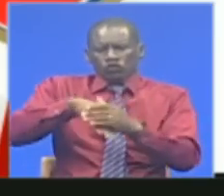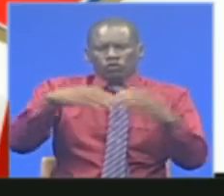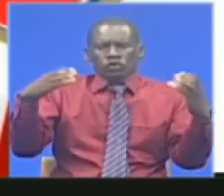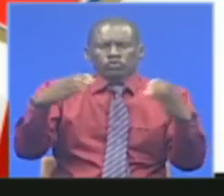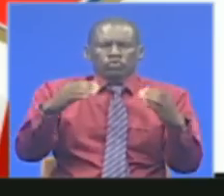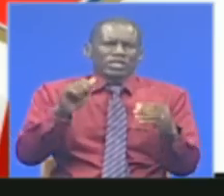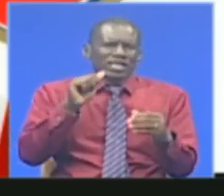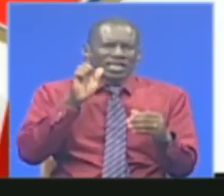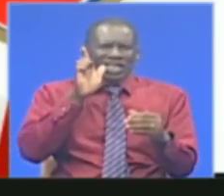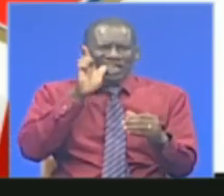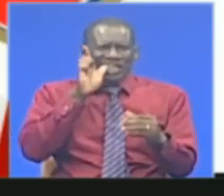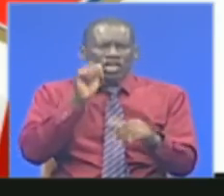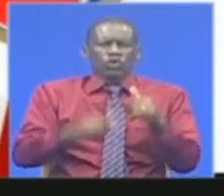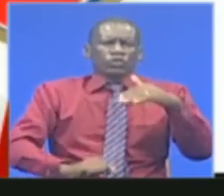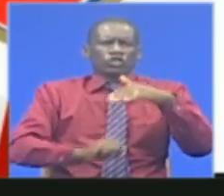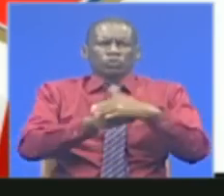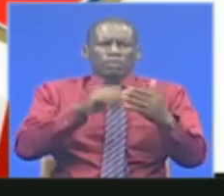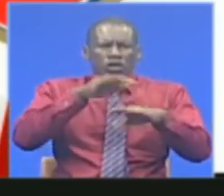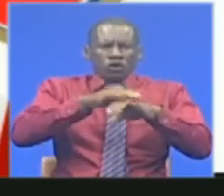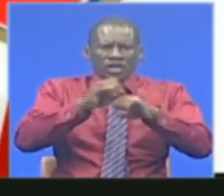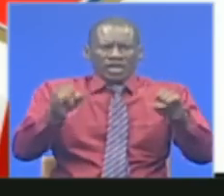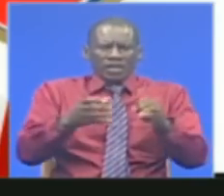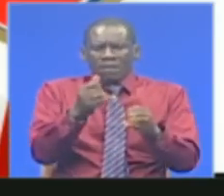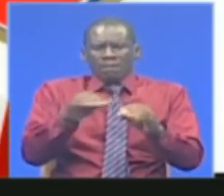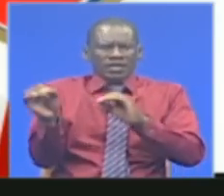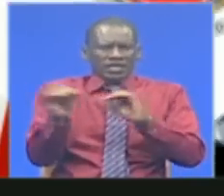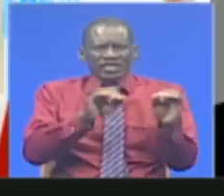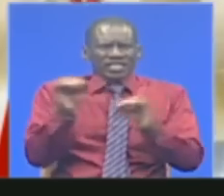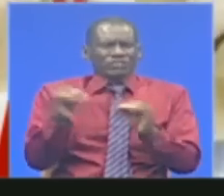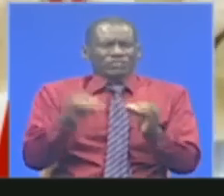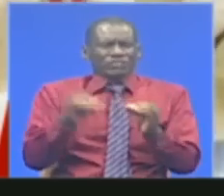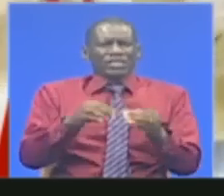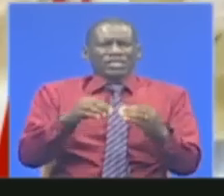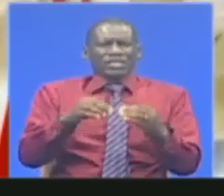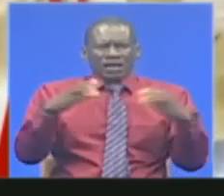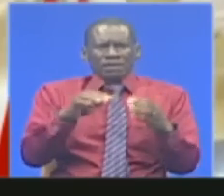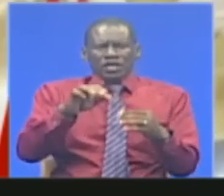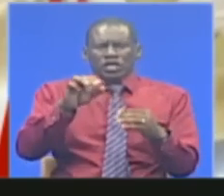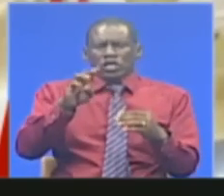London, which is fully sponsored by the online money transfer service World Remit.